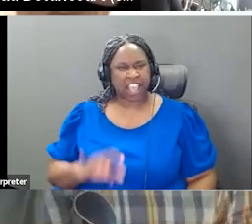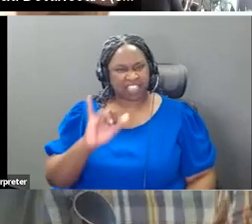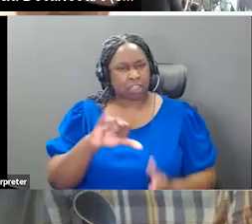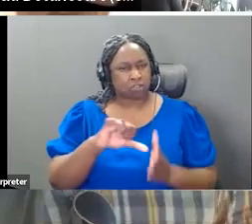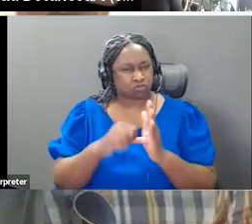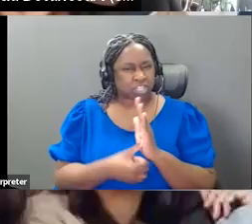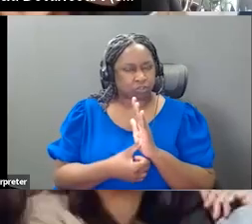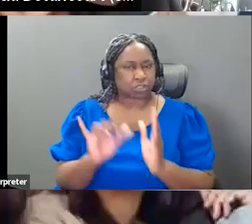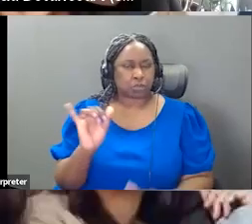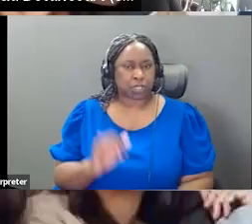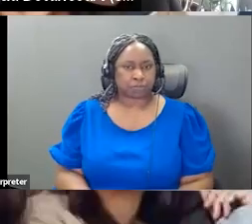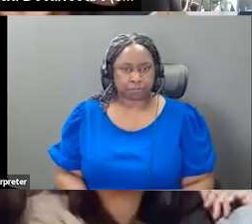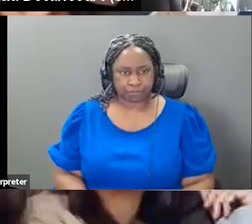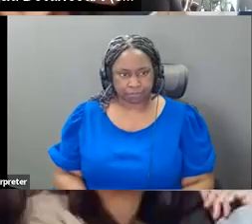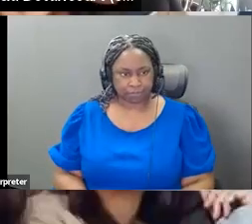well.